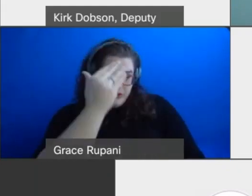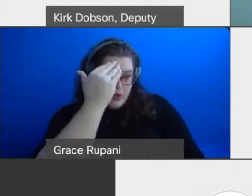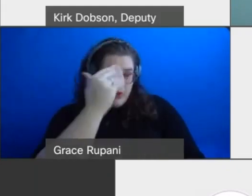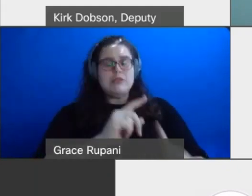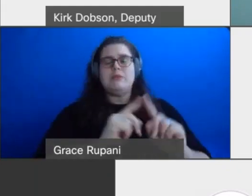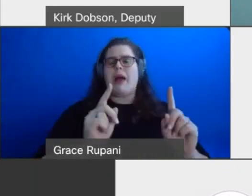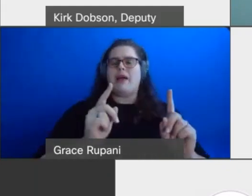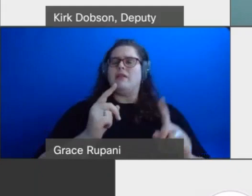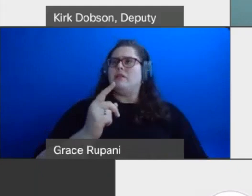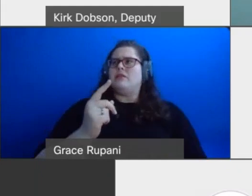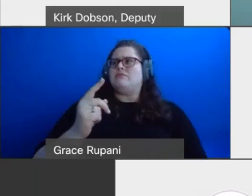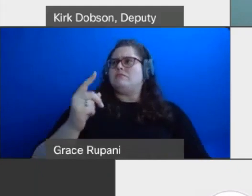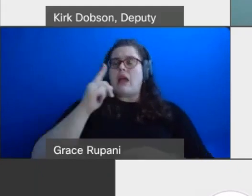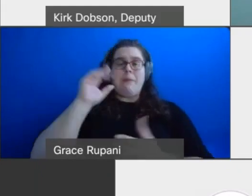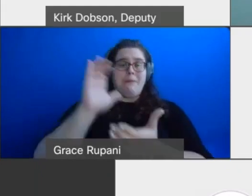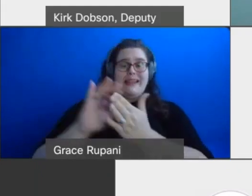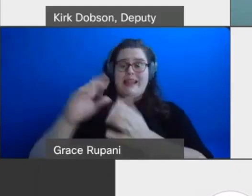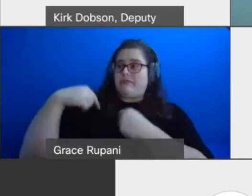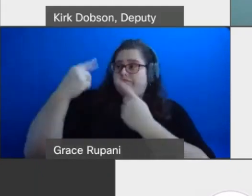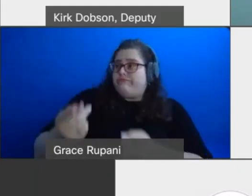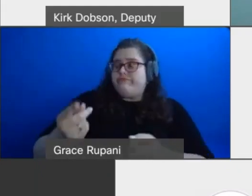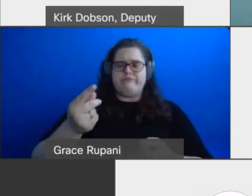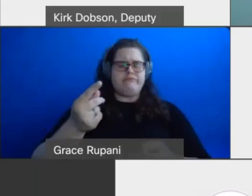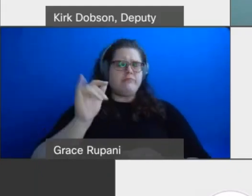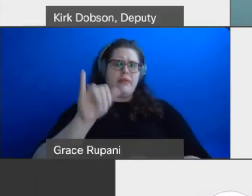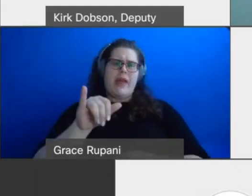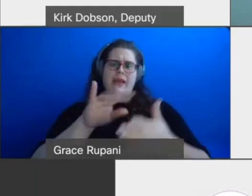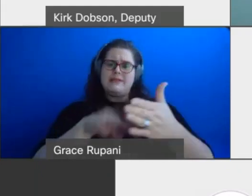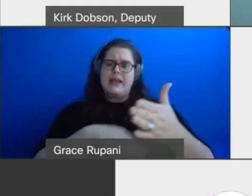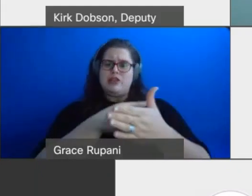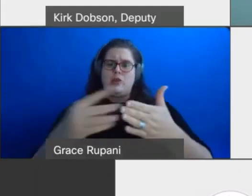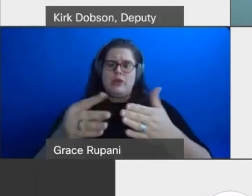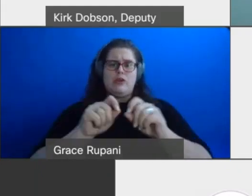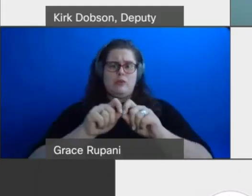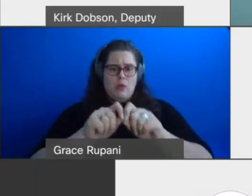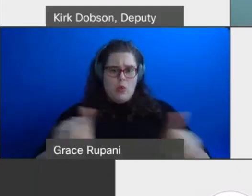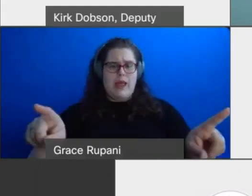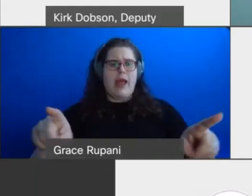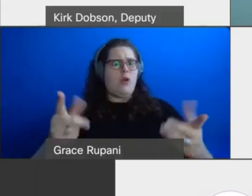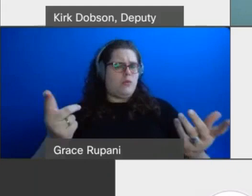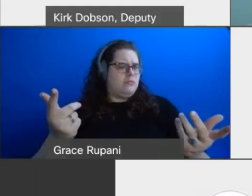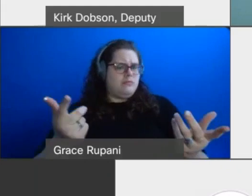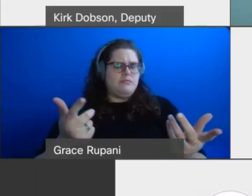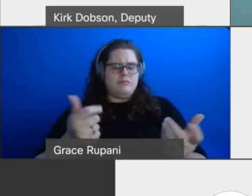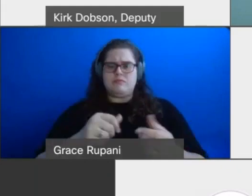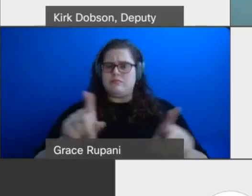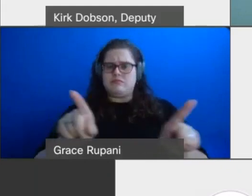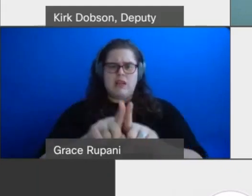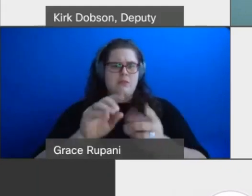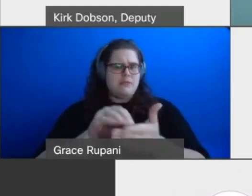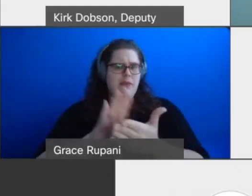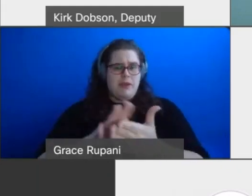of the rollout is what the document that's been provided to us. I haven't heard